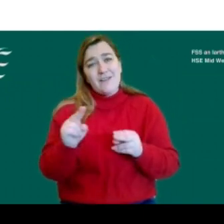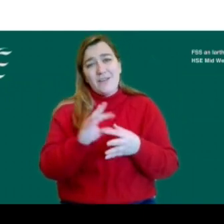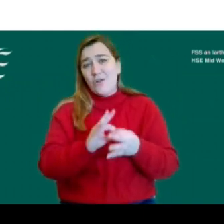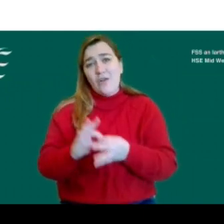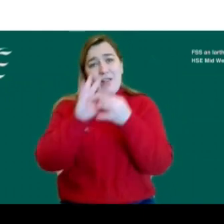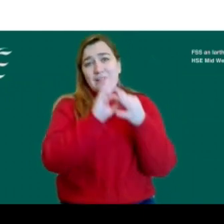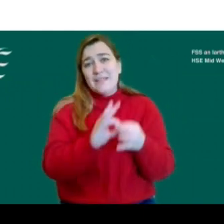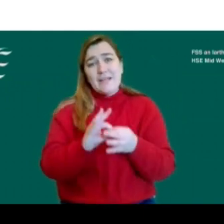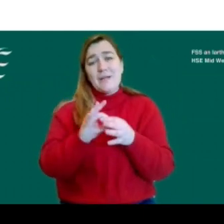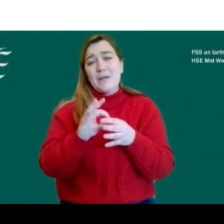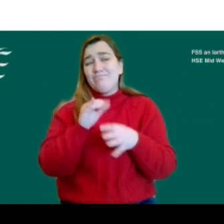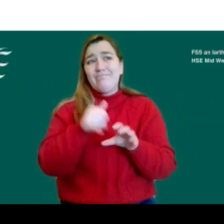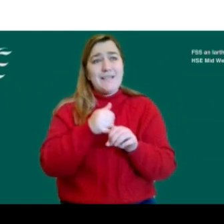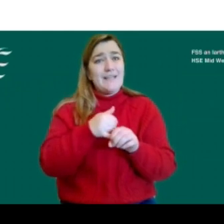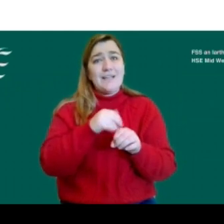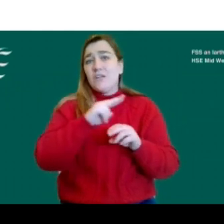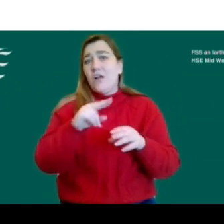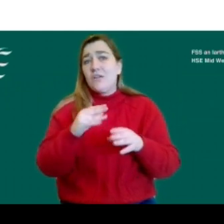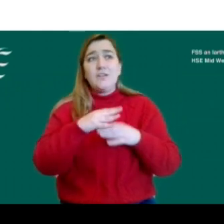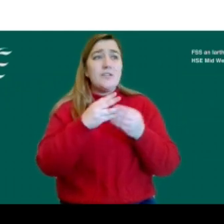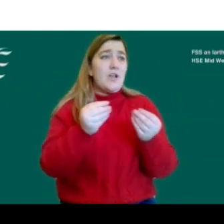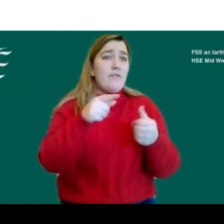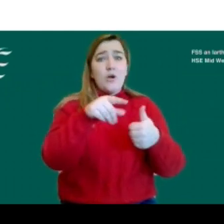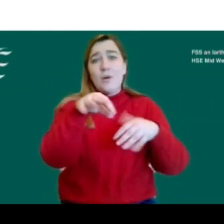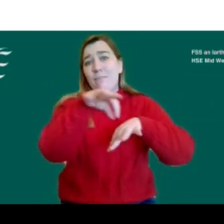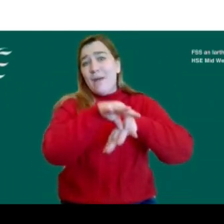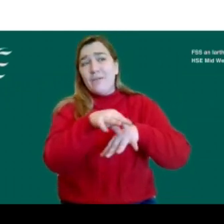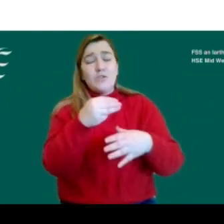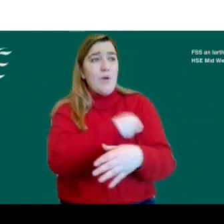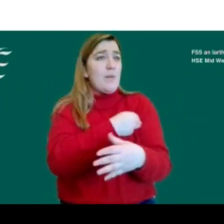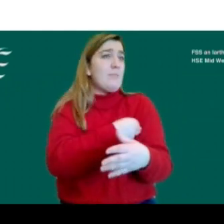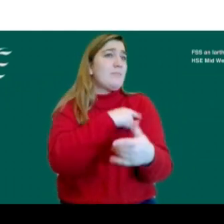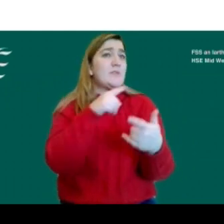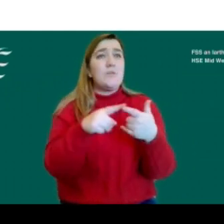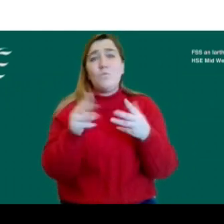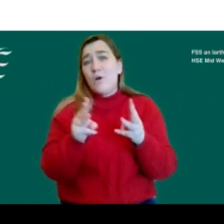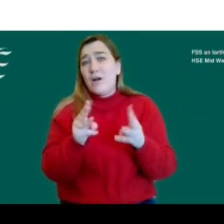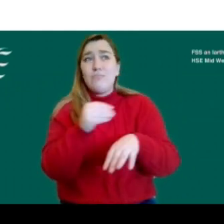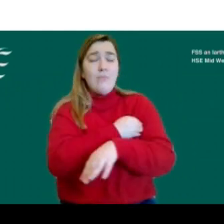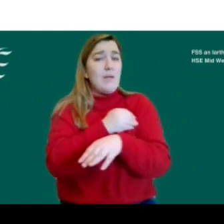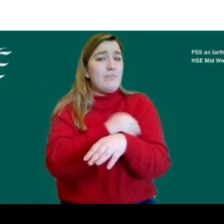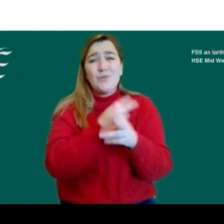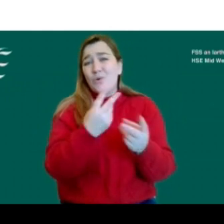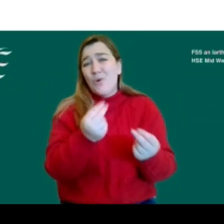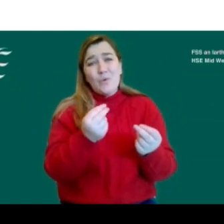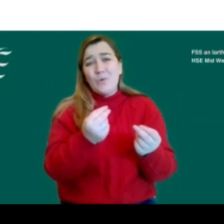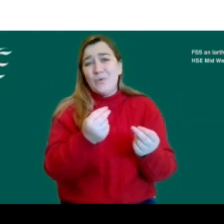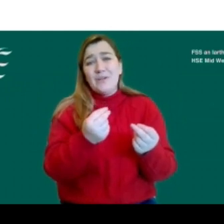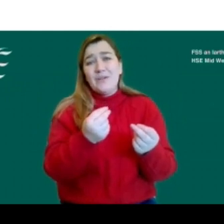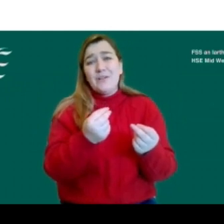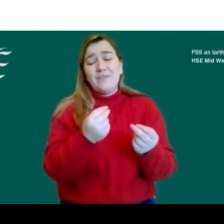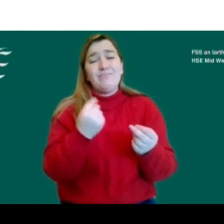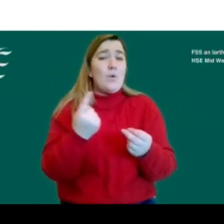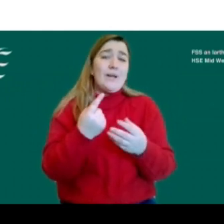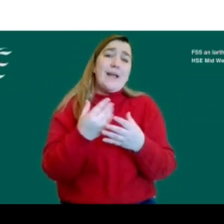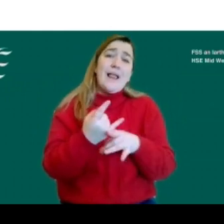not true either. So it's not going to solve your marriage problems or your work problems. So sometimes we're